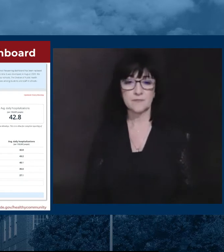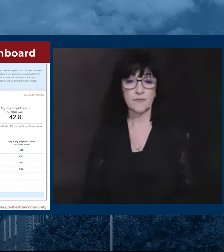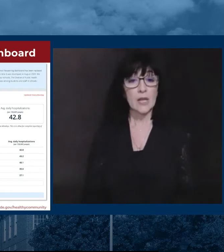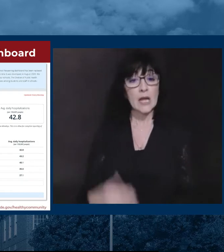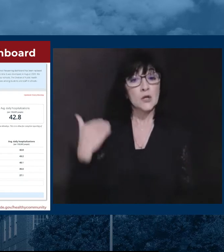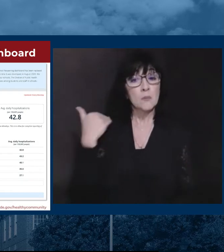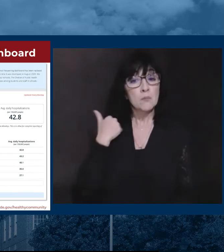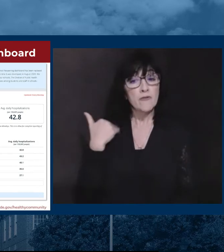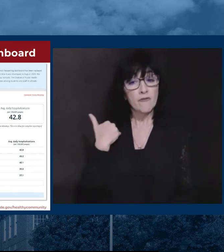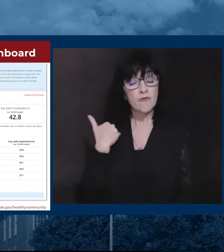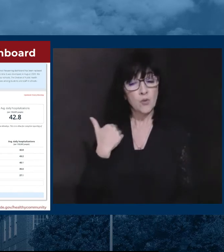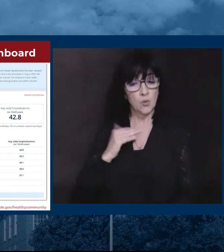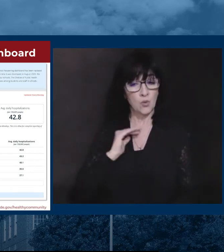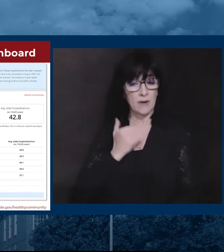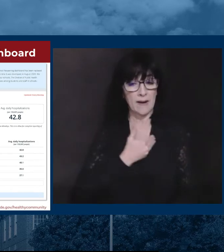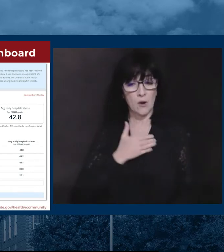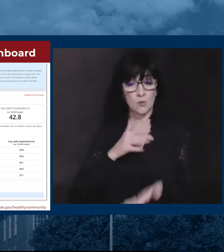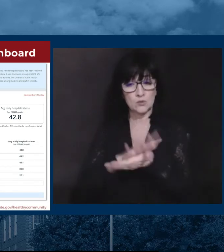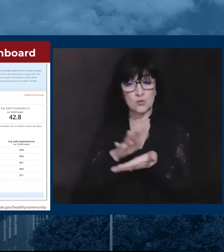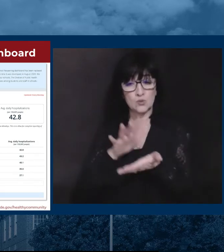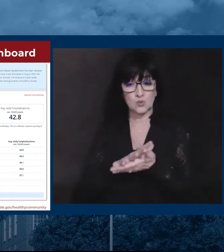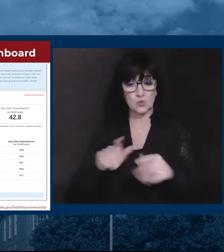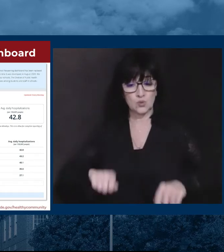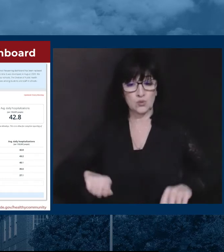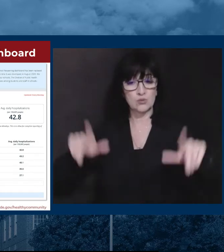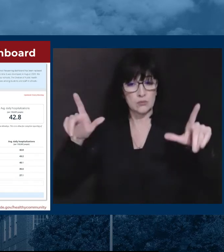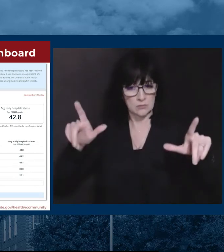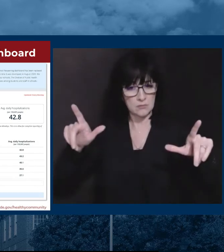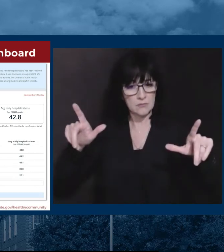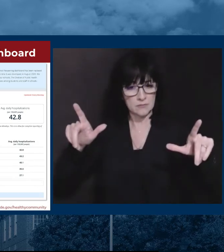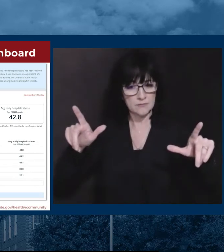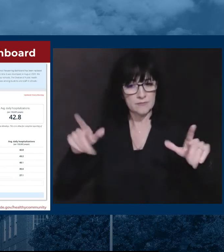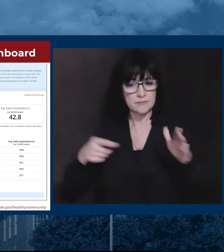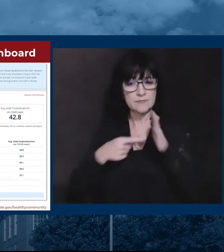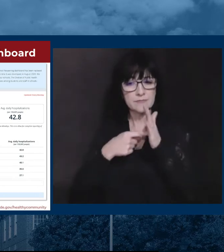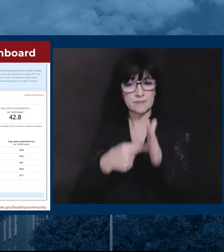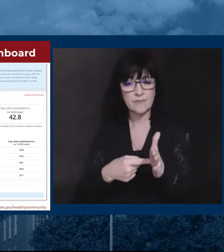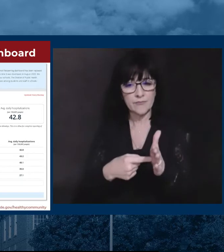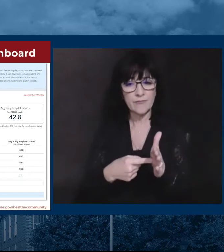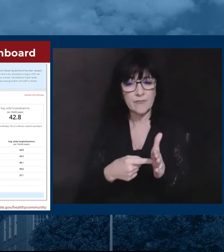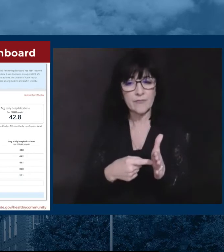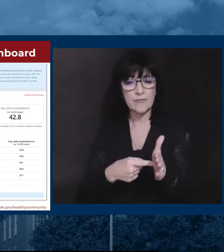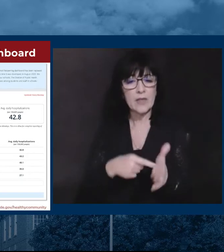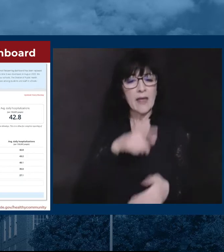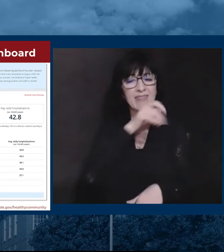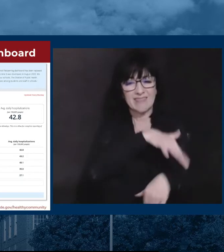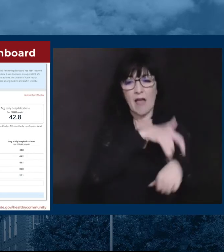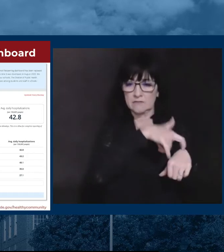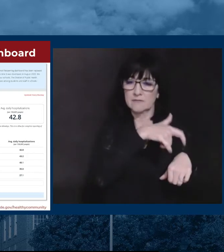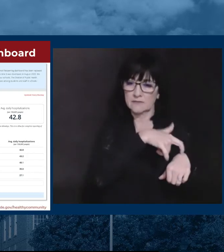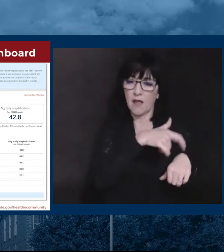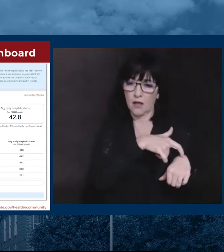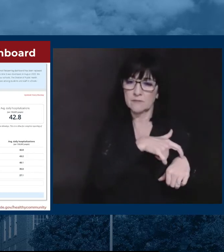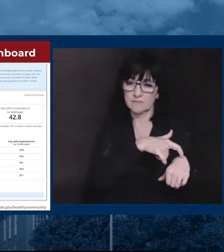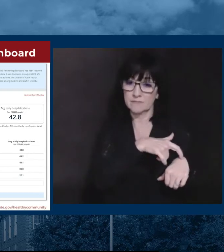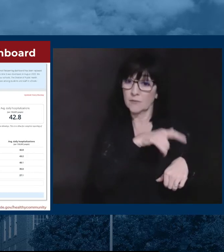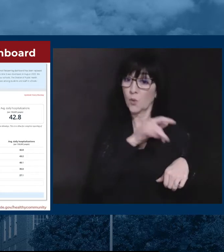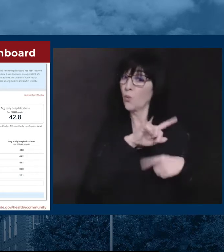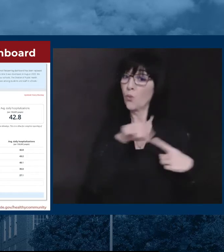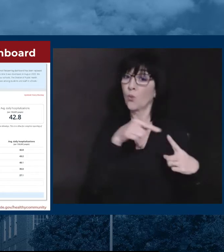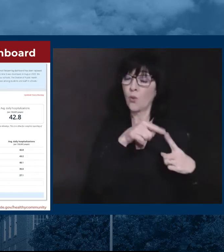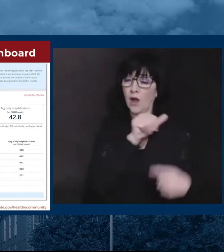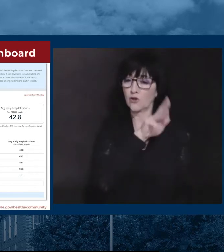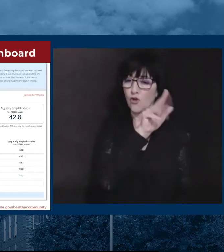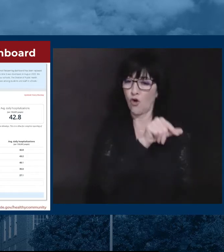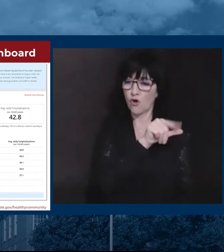was based on the state's understanding of COVID-19 at the time that it was developed. in August